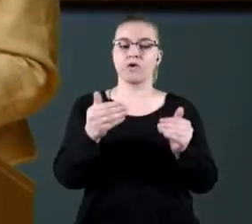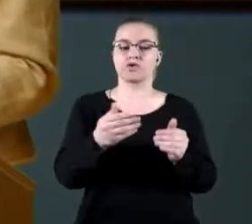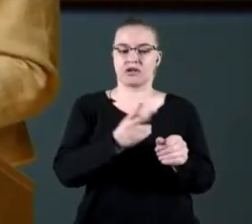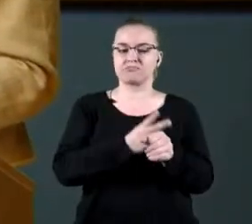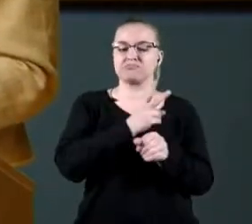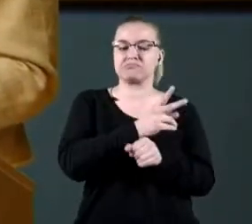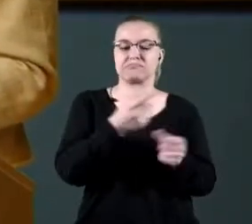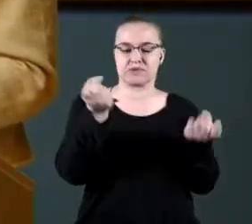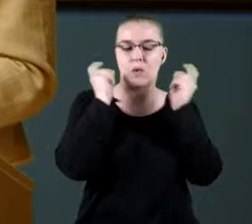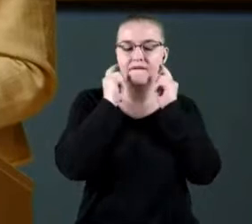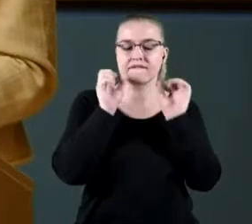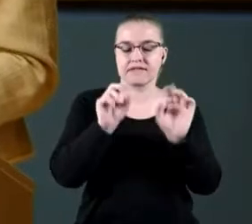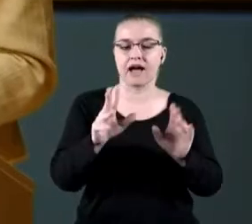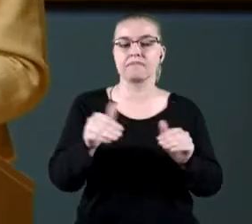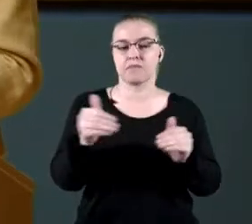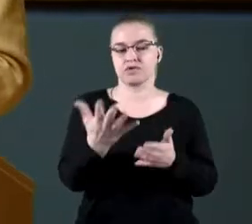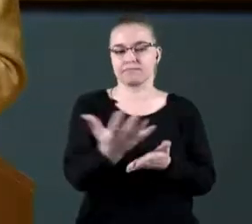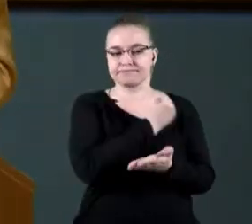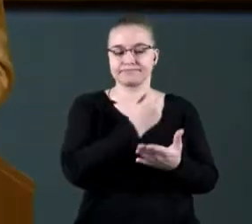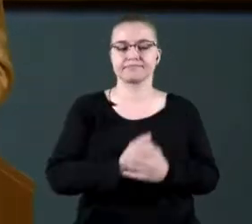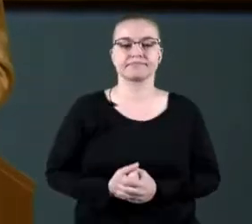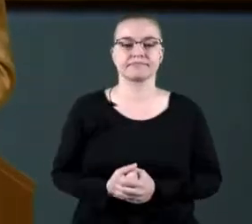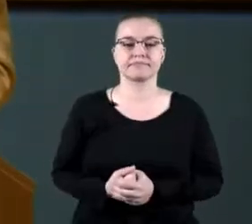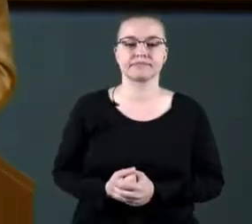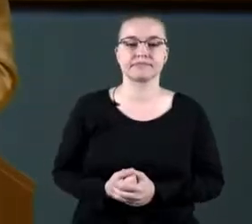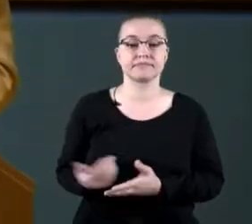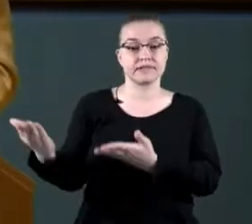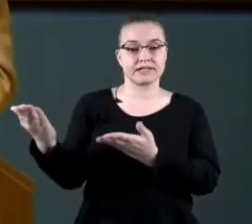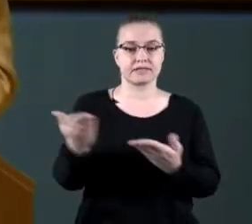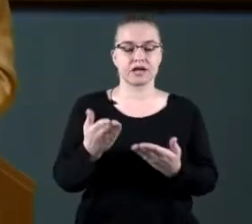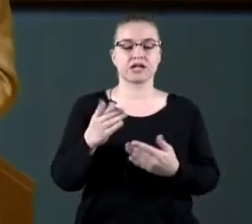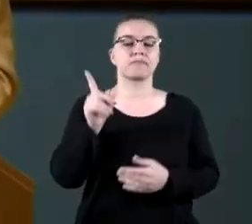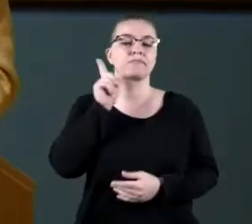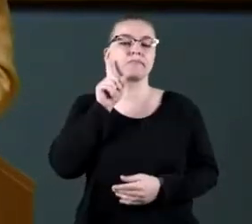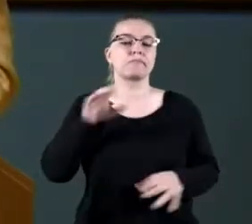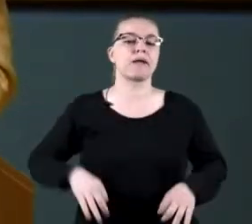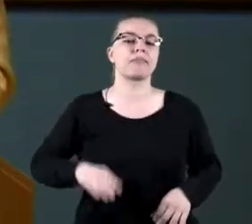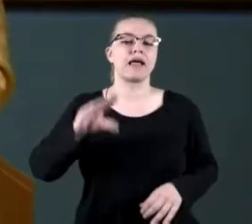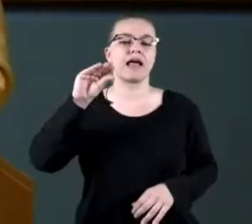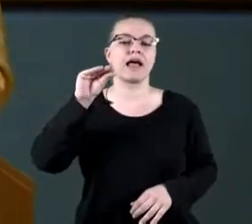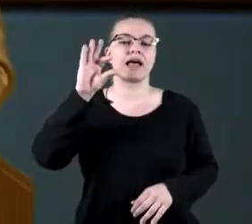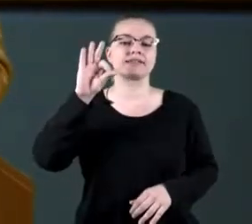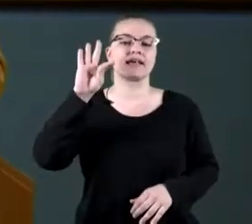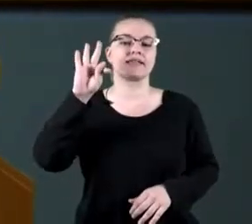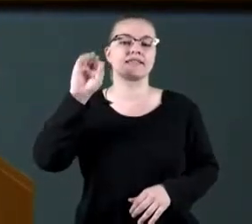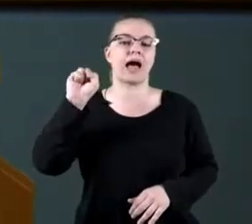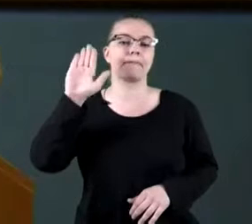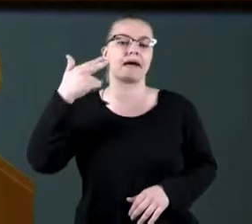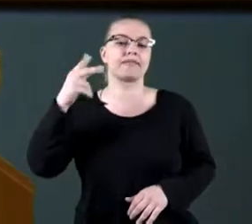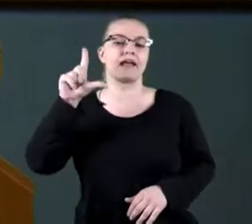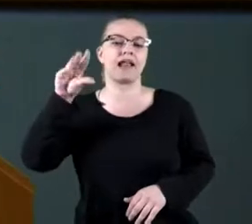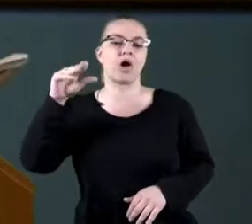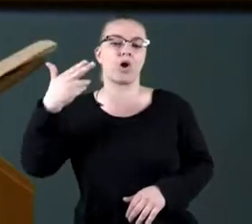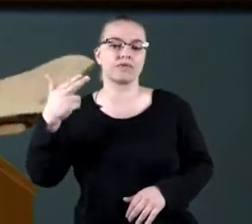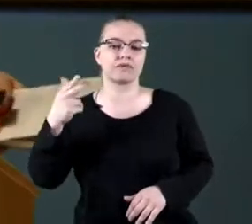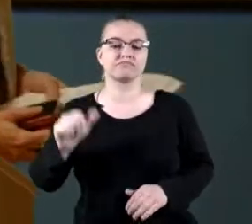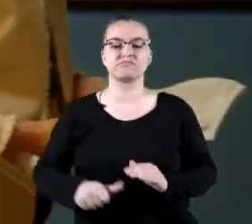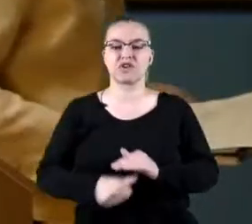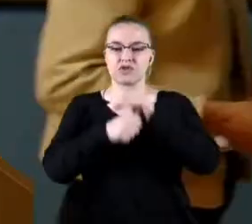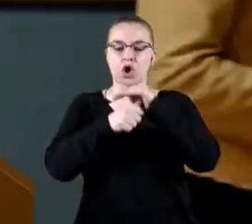call to the stage Mr. Esteban Leon, head of the UN Habitat City Resilience Global Program. The floor is